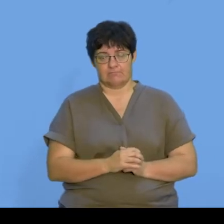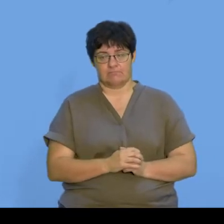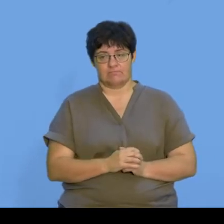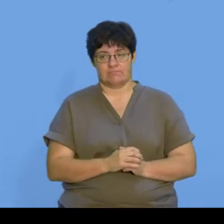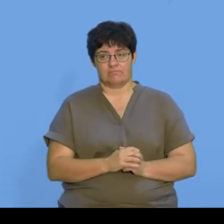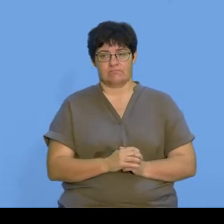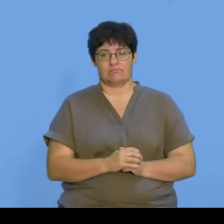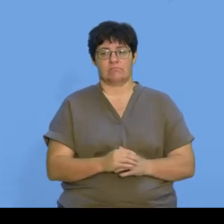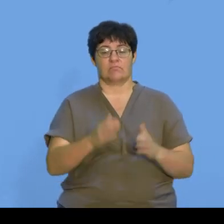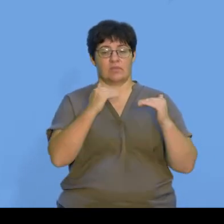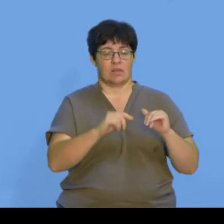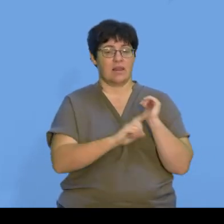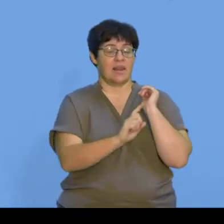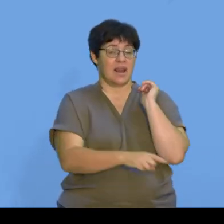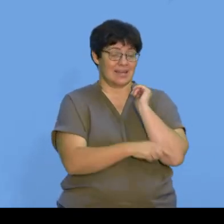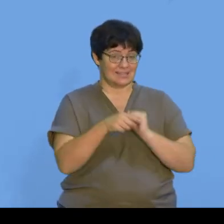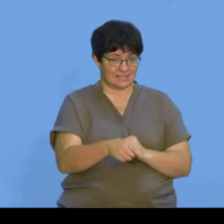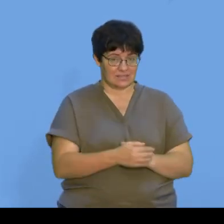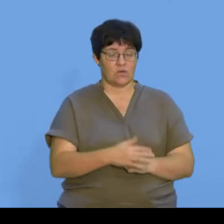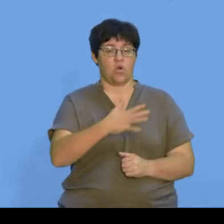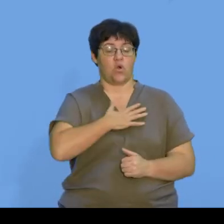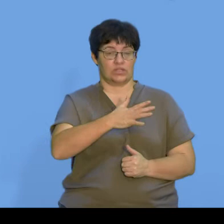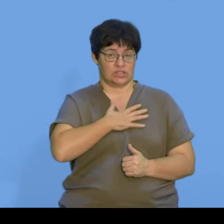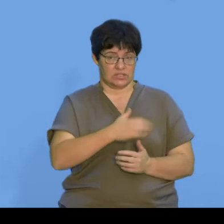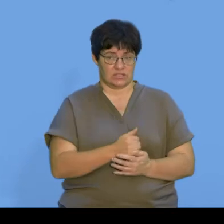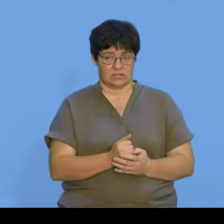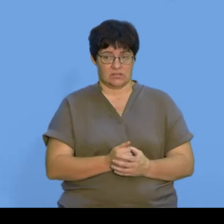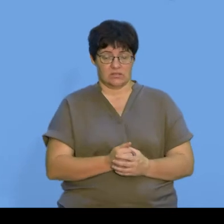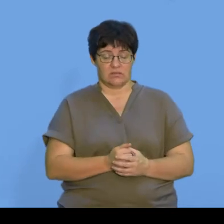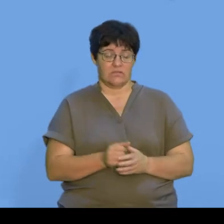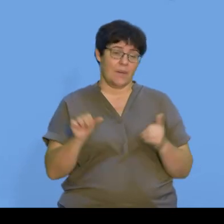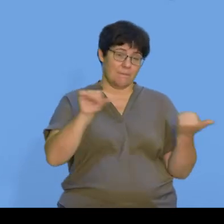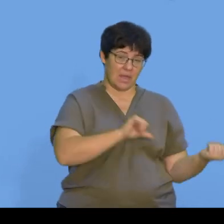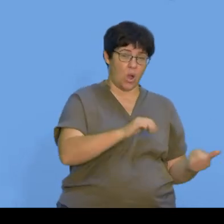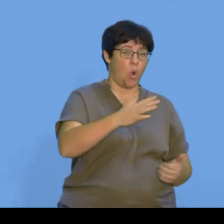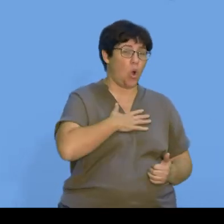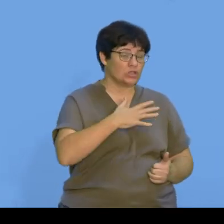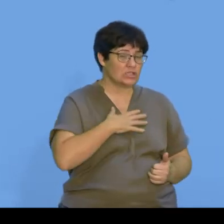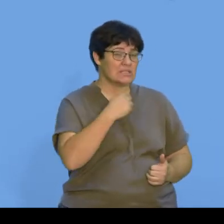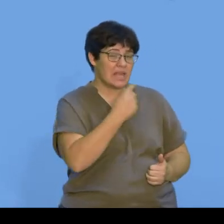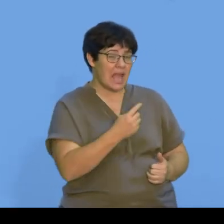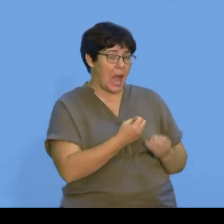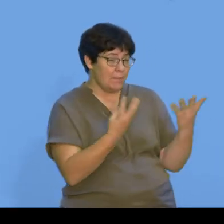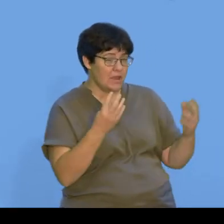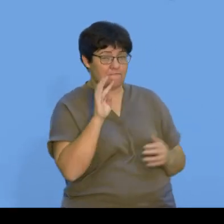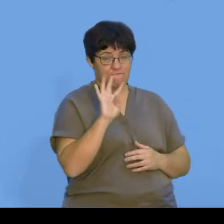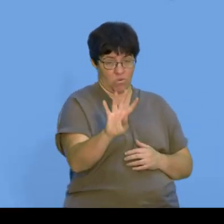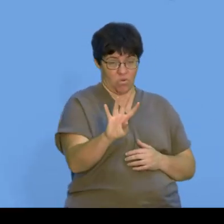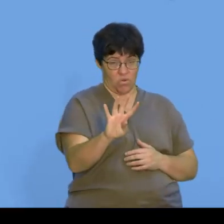32,65%, okay? And then last but not least, oxygen. Now, if we go back, oxygen, we said 4 of